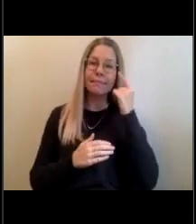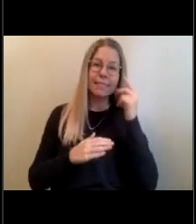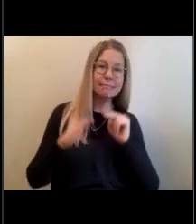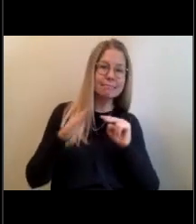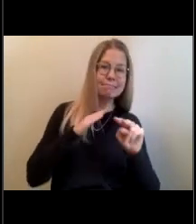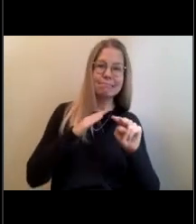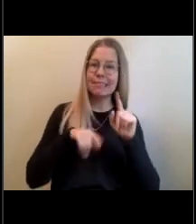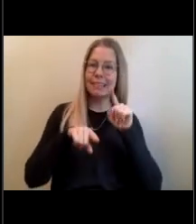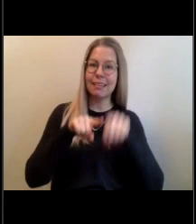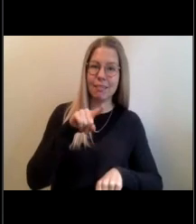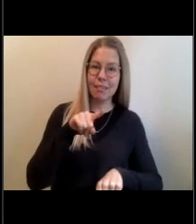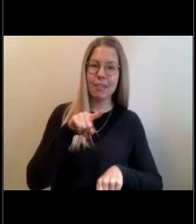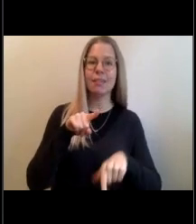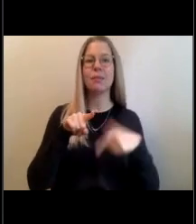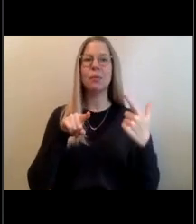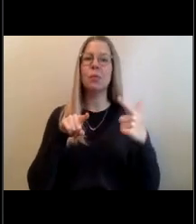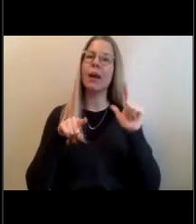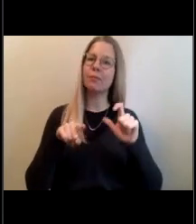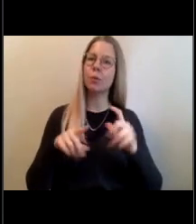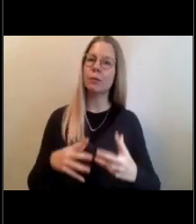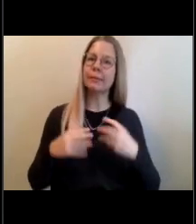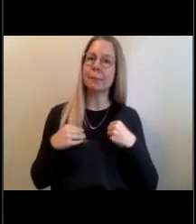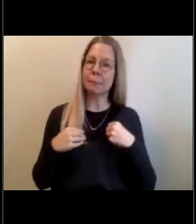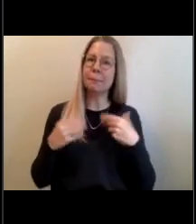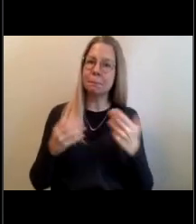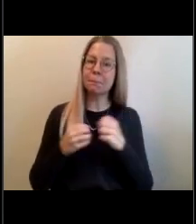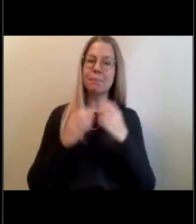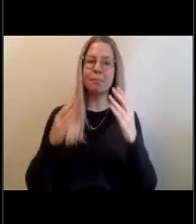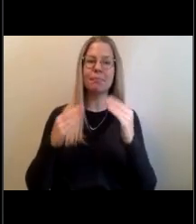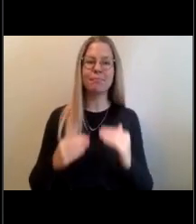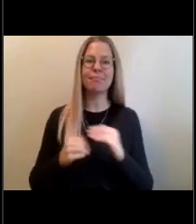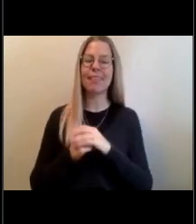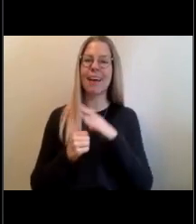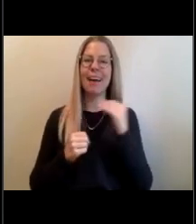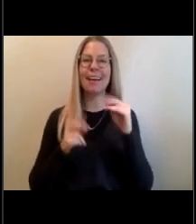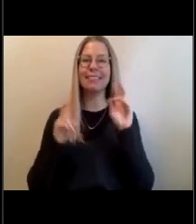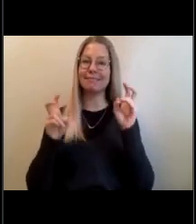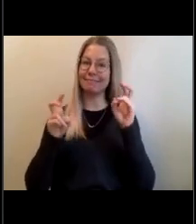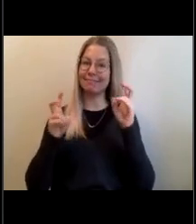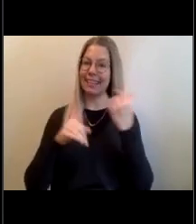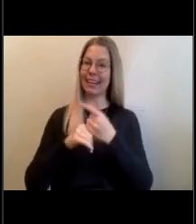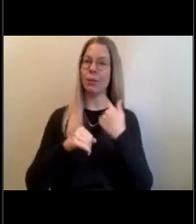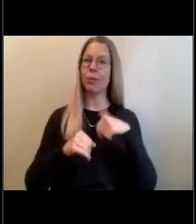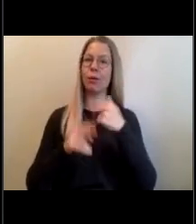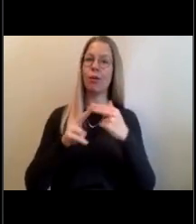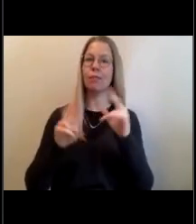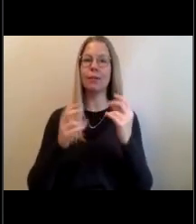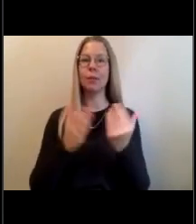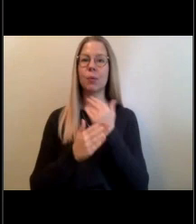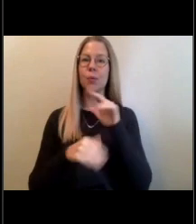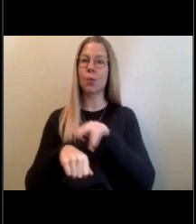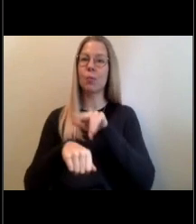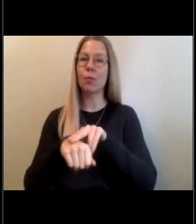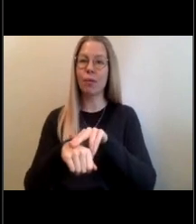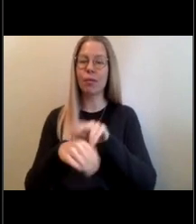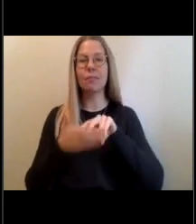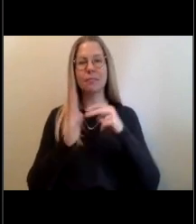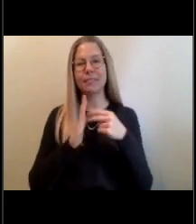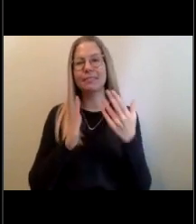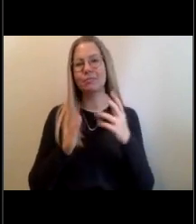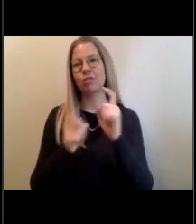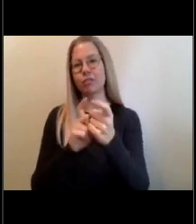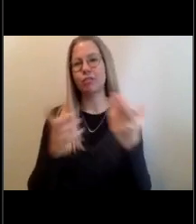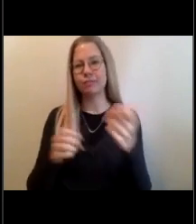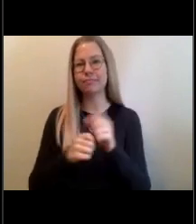new normal. But that's really just acceptance of change, because change certainly happens.